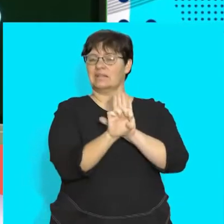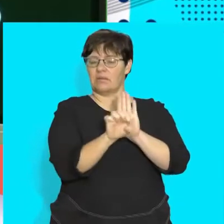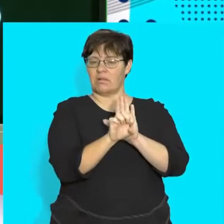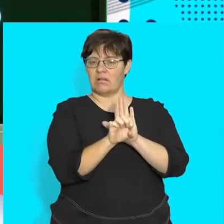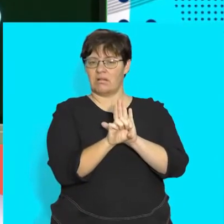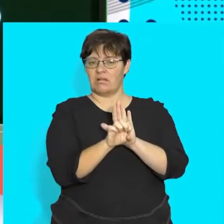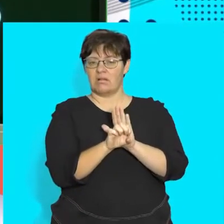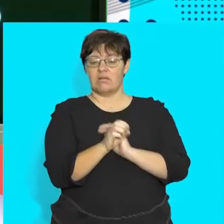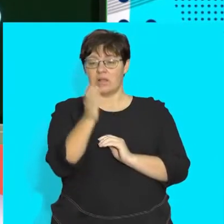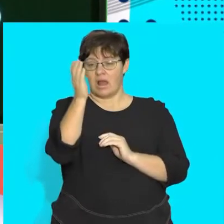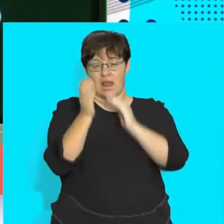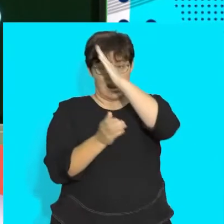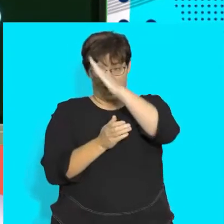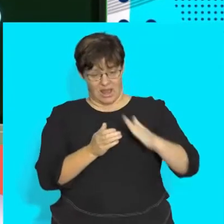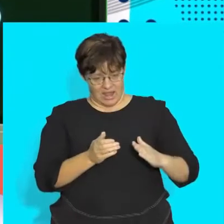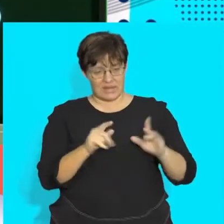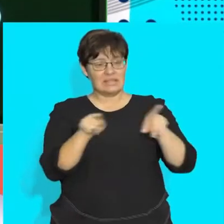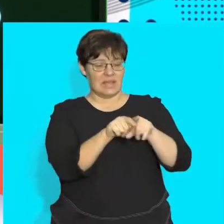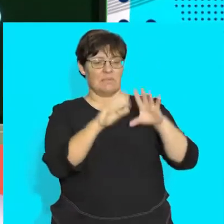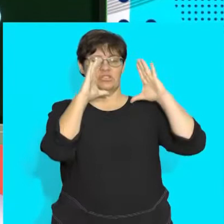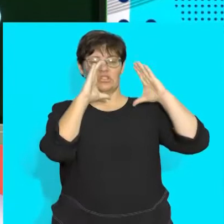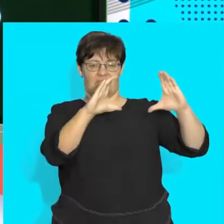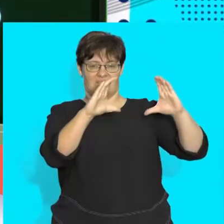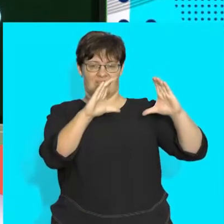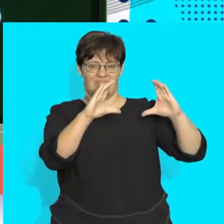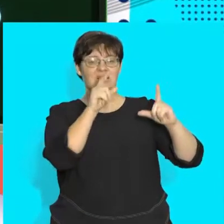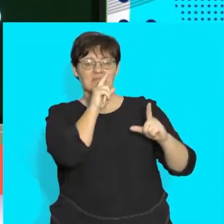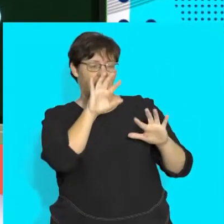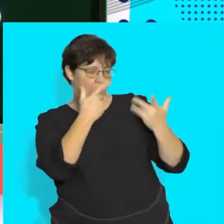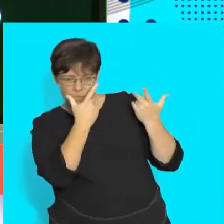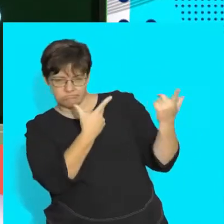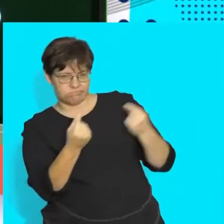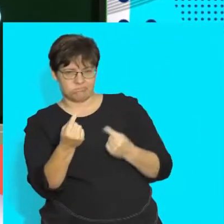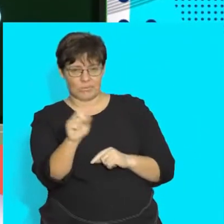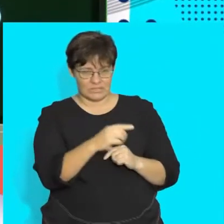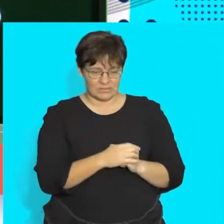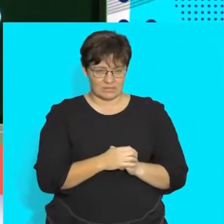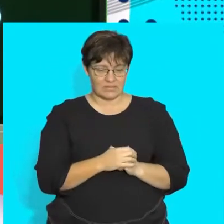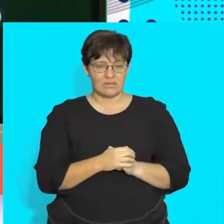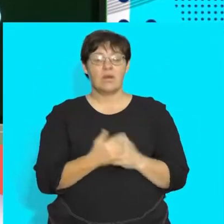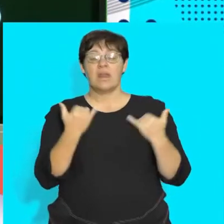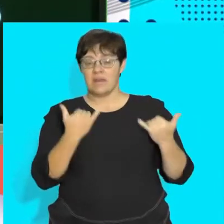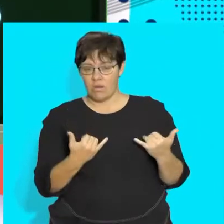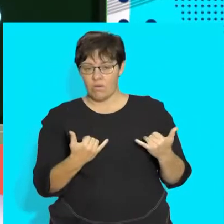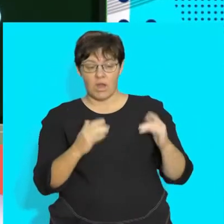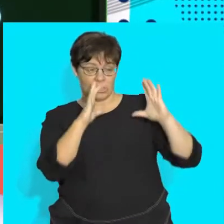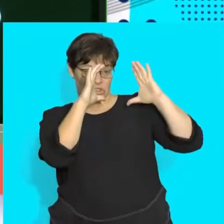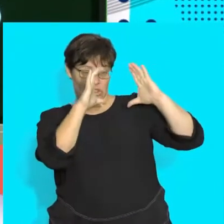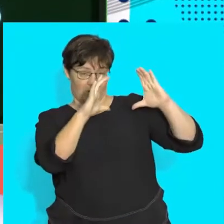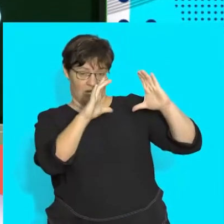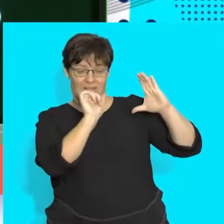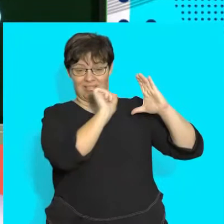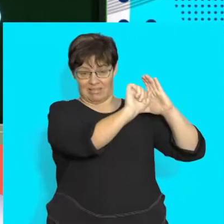of a question with a line and with a circle and see how that plays out, because what we're going to have to do is we're going to have to use some of the